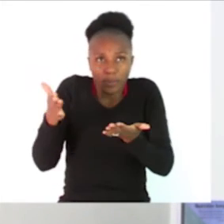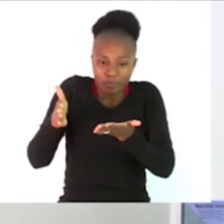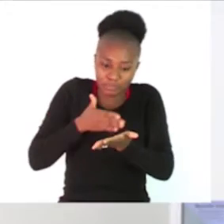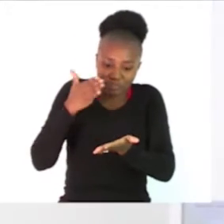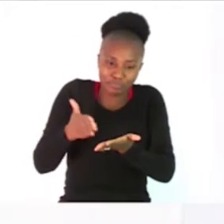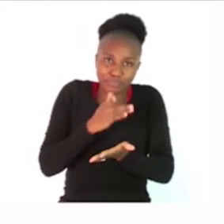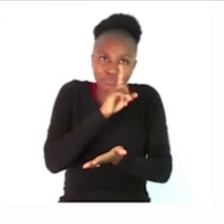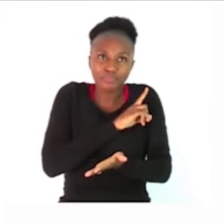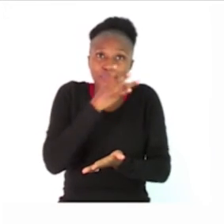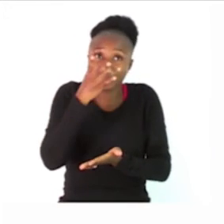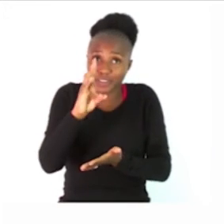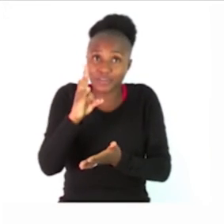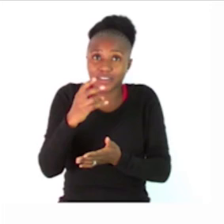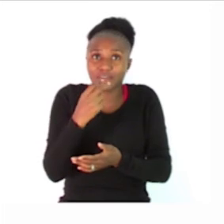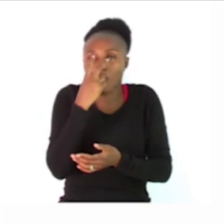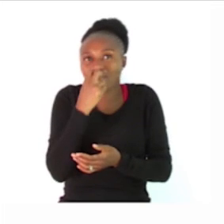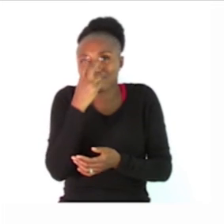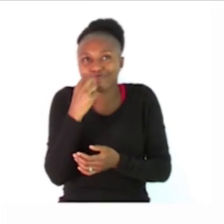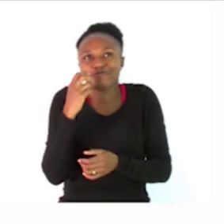17 for our fun quiz.